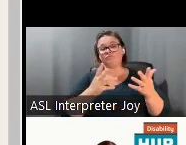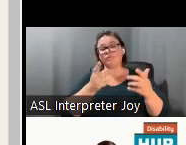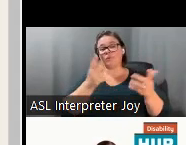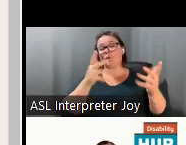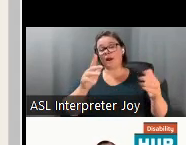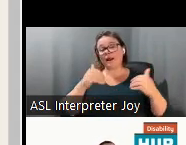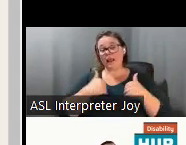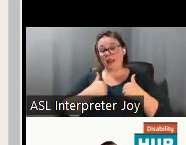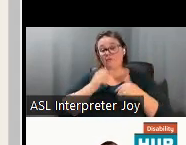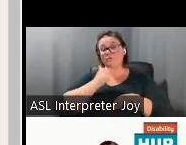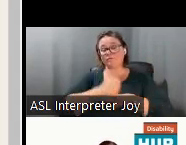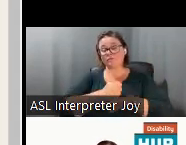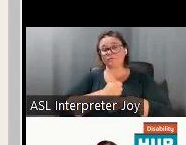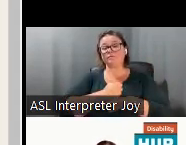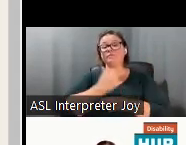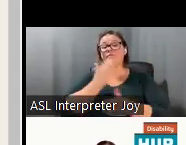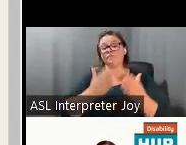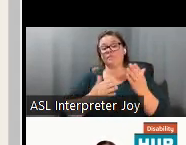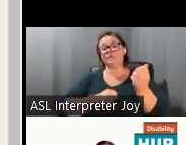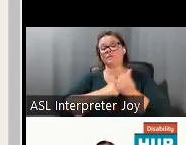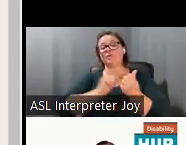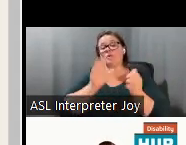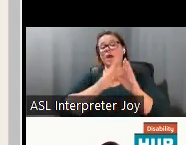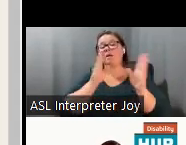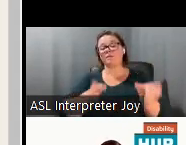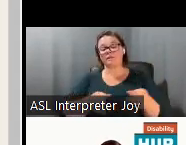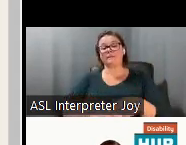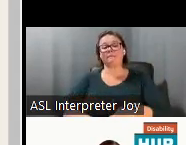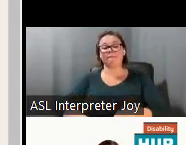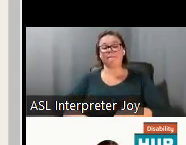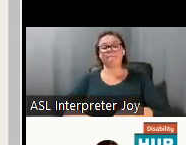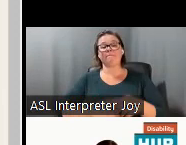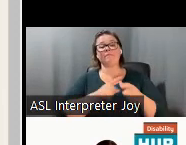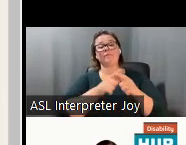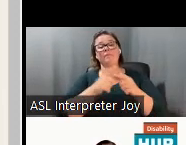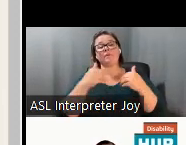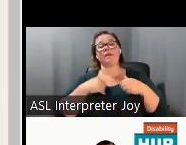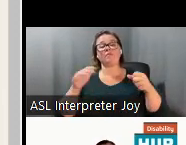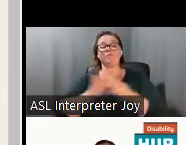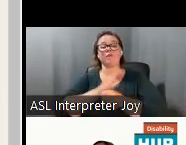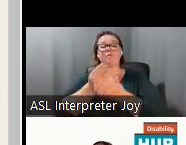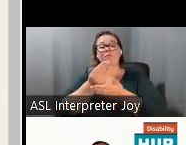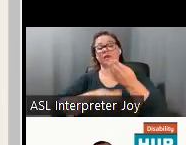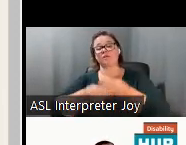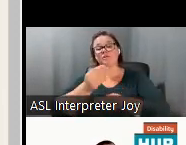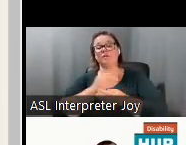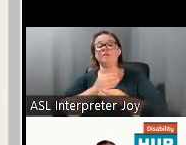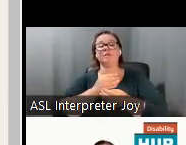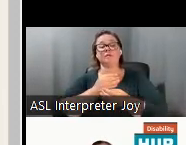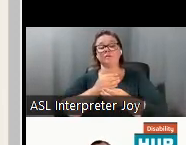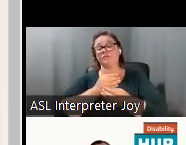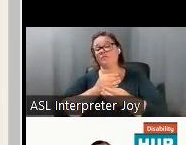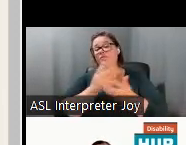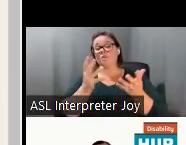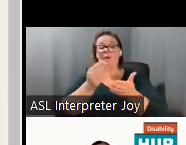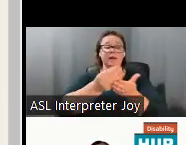have in place that might support your housing. And then we have a full budget. What income do I have? What expenses do